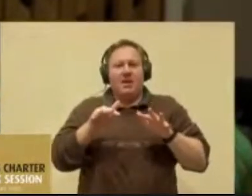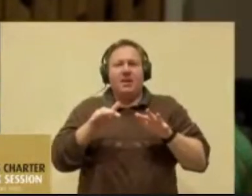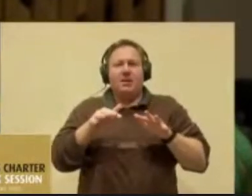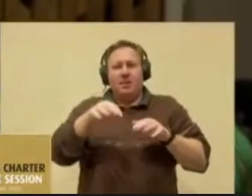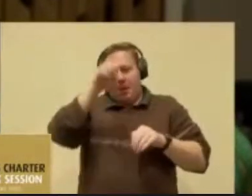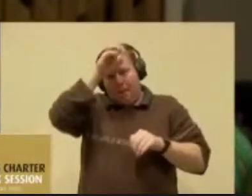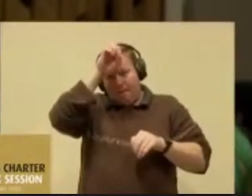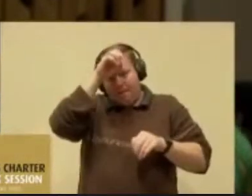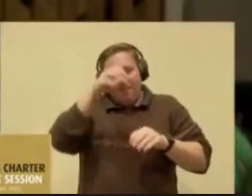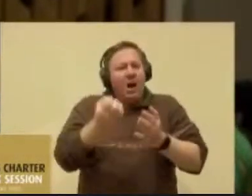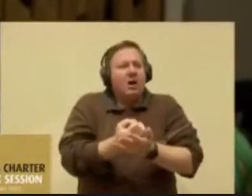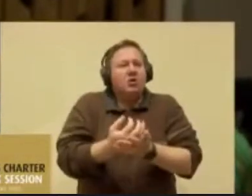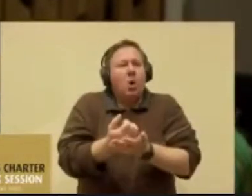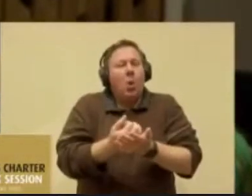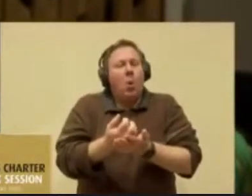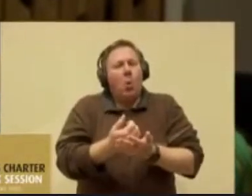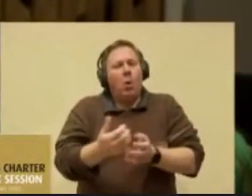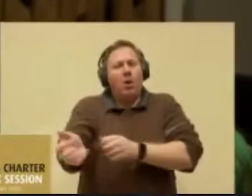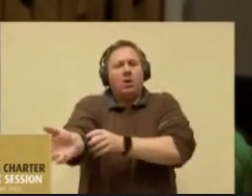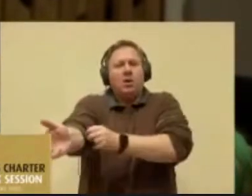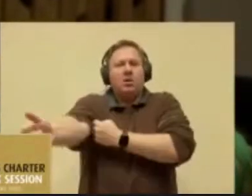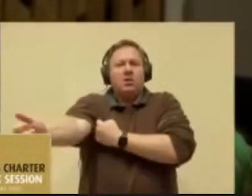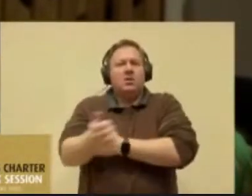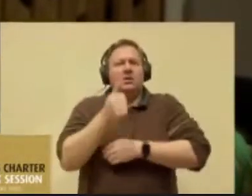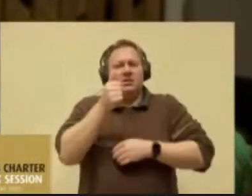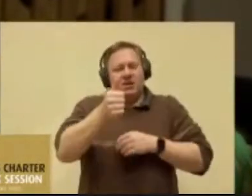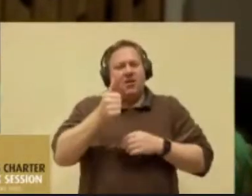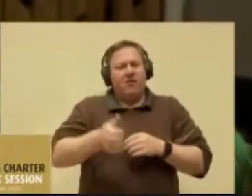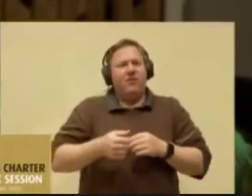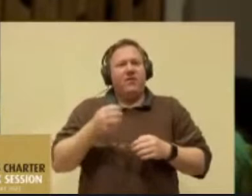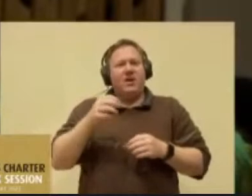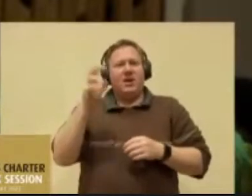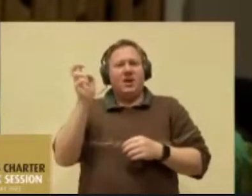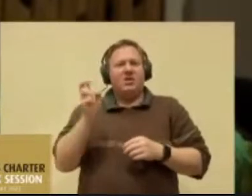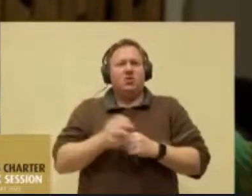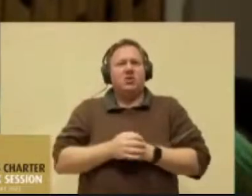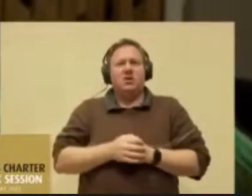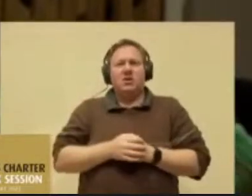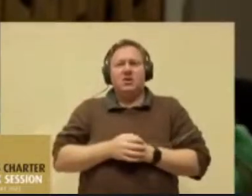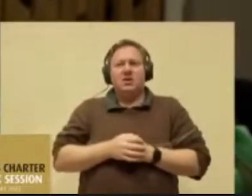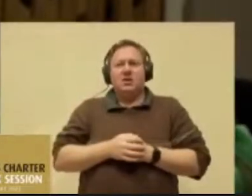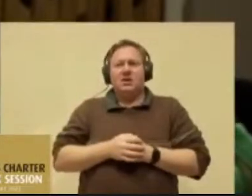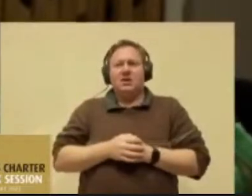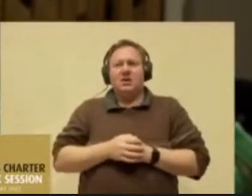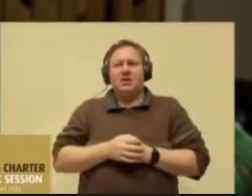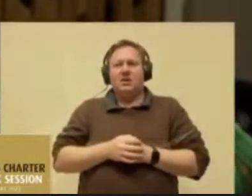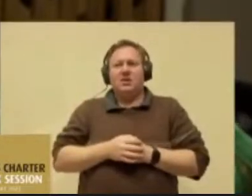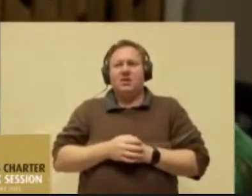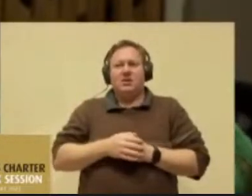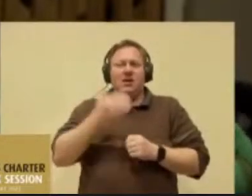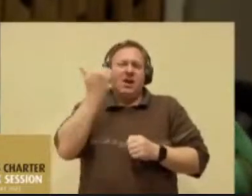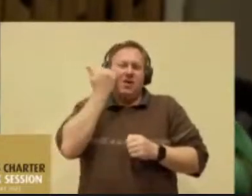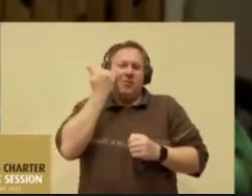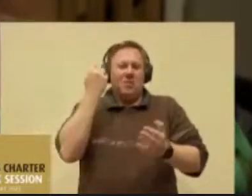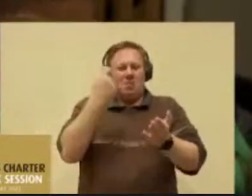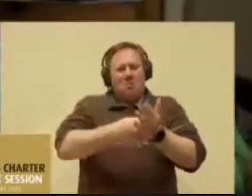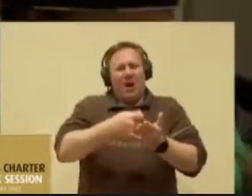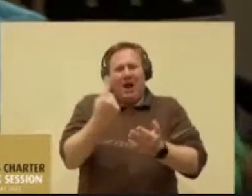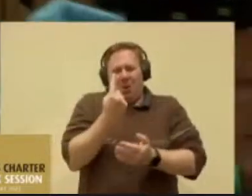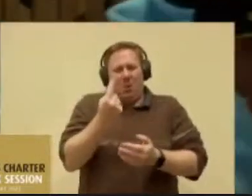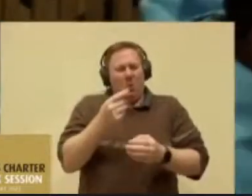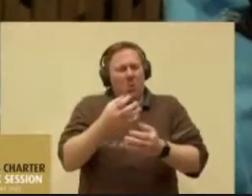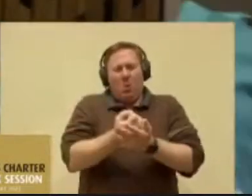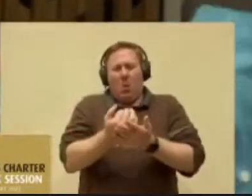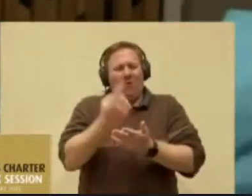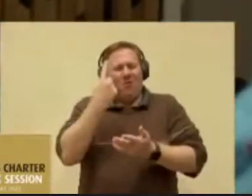coal that will make electricity instead of our government buying its own call thank you